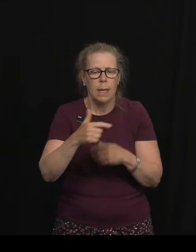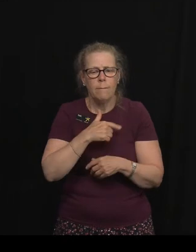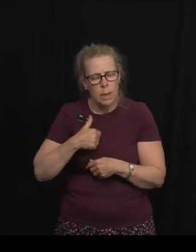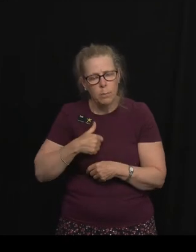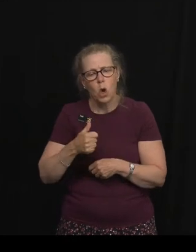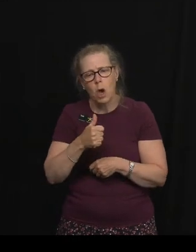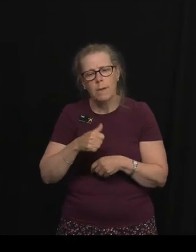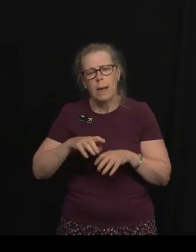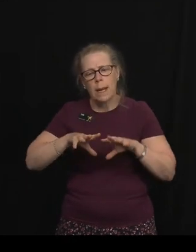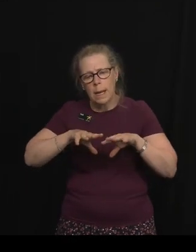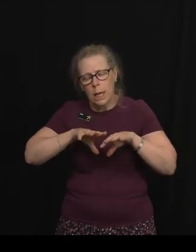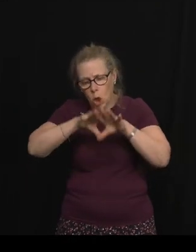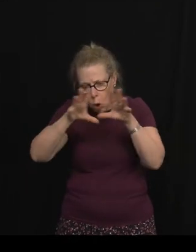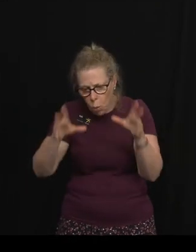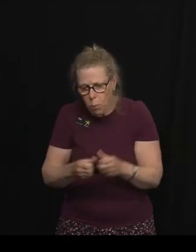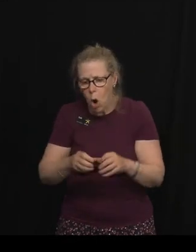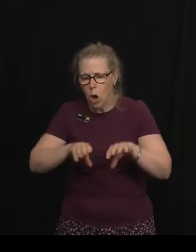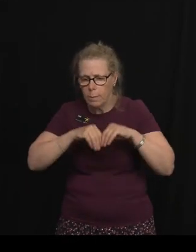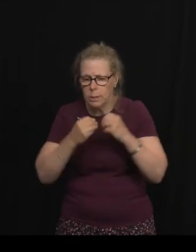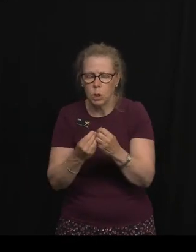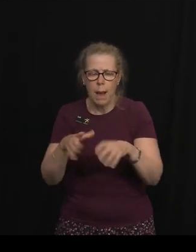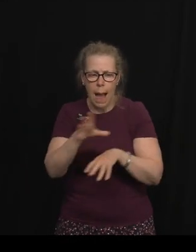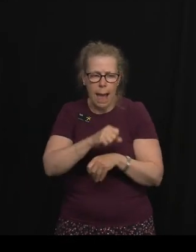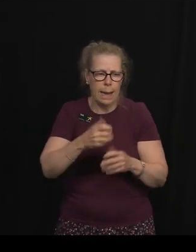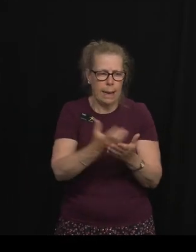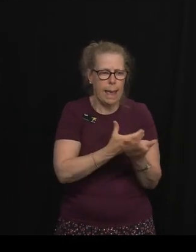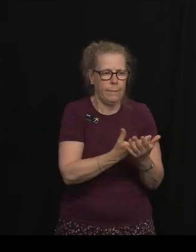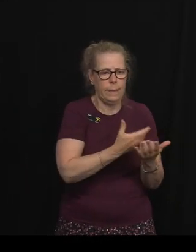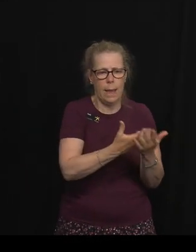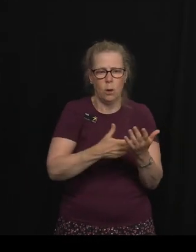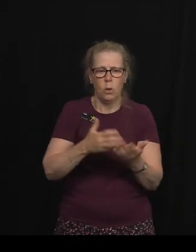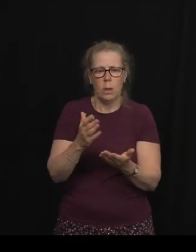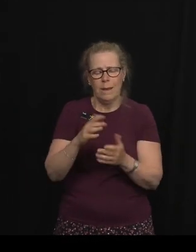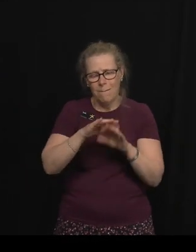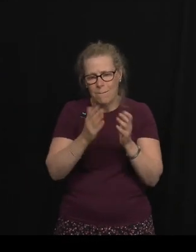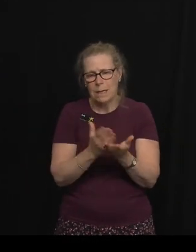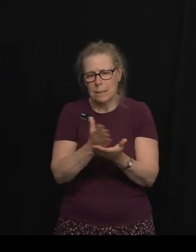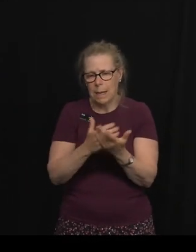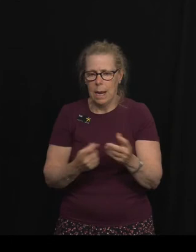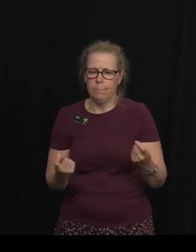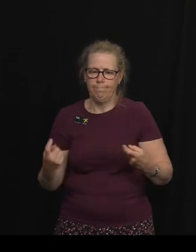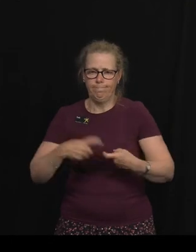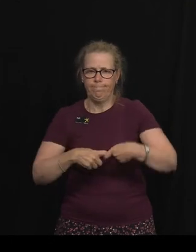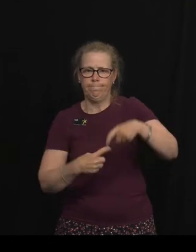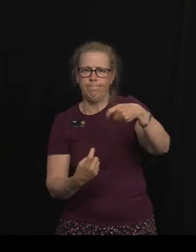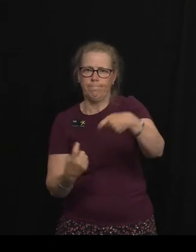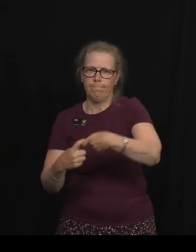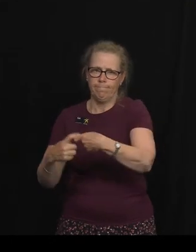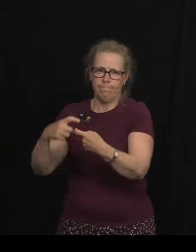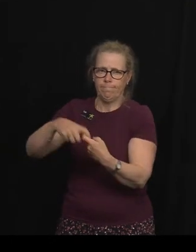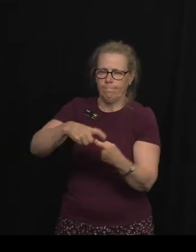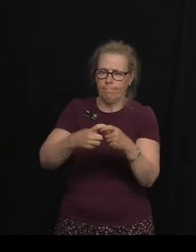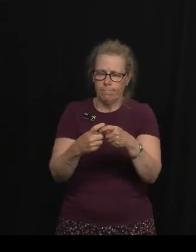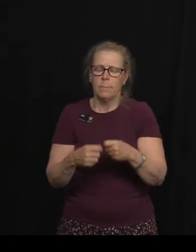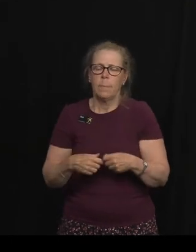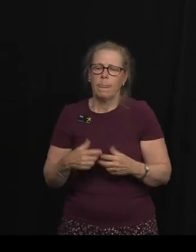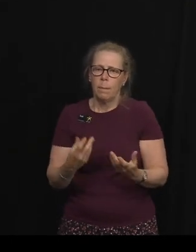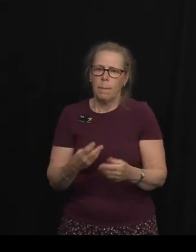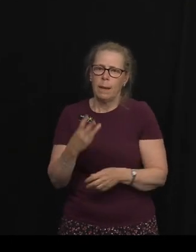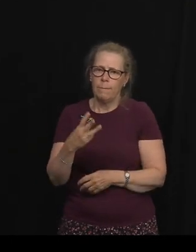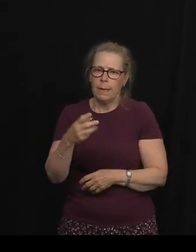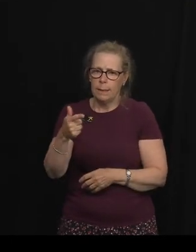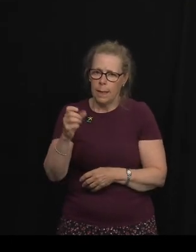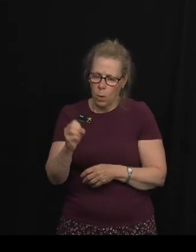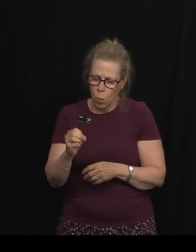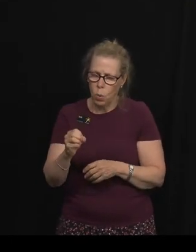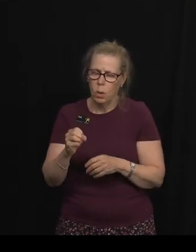need a global platform to connect the world basically for basically that. On the patents right in the WTO, that's about what you need,